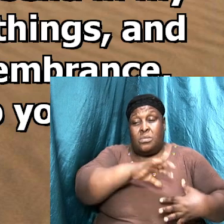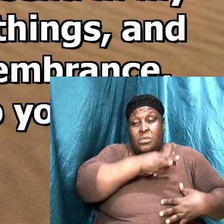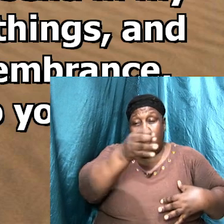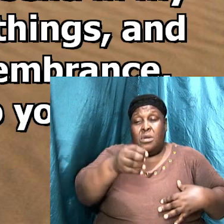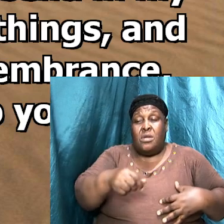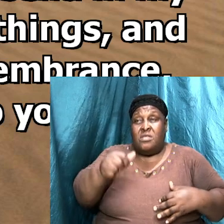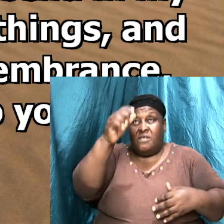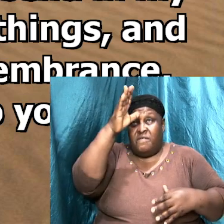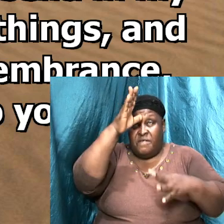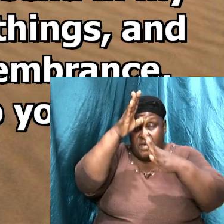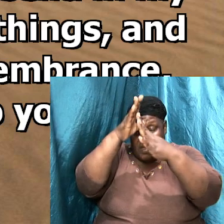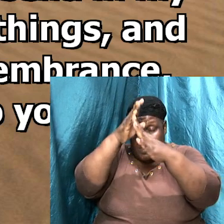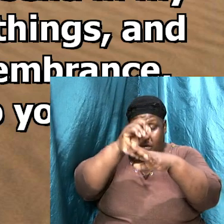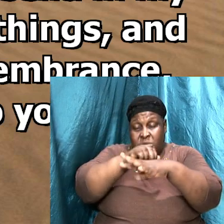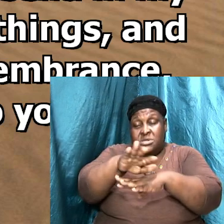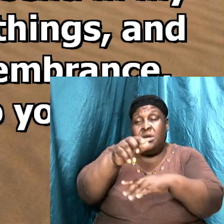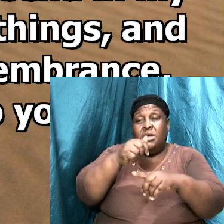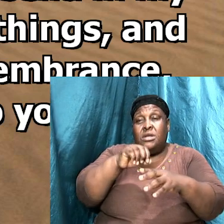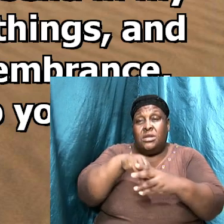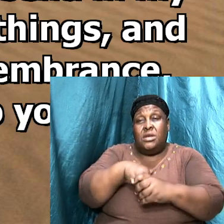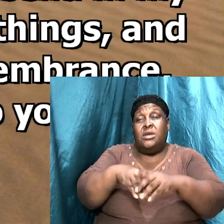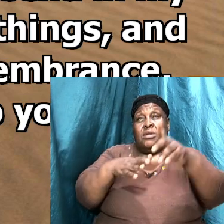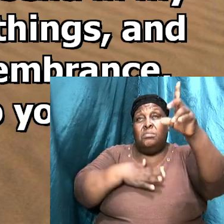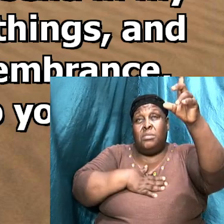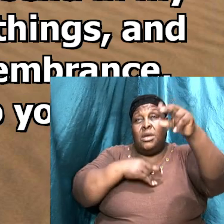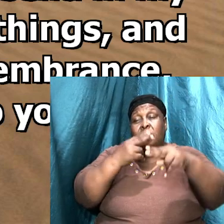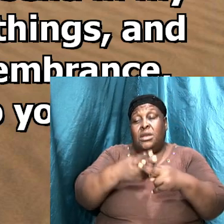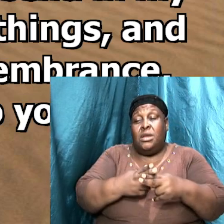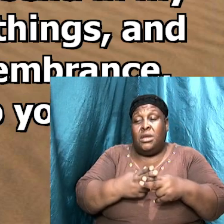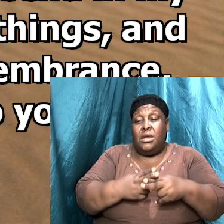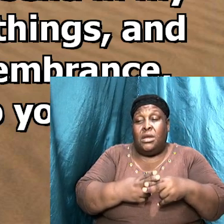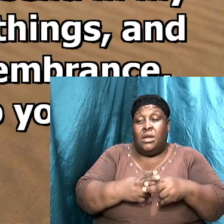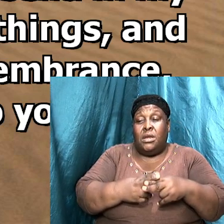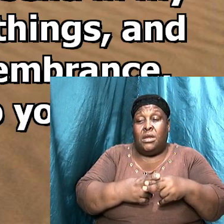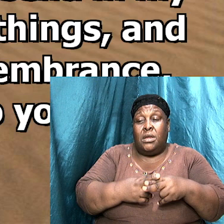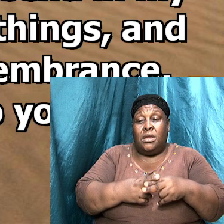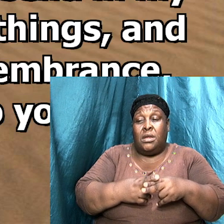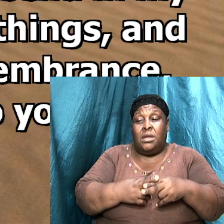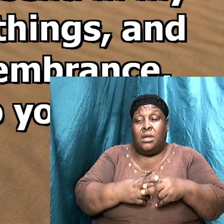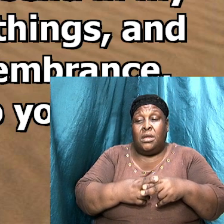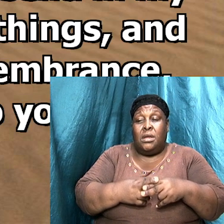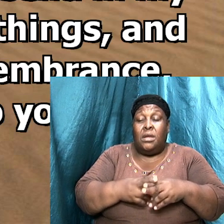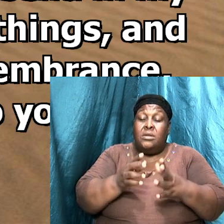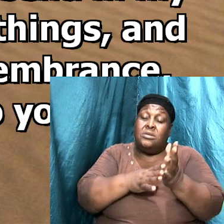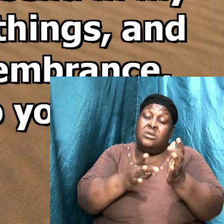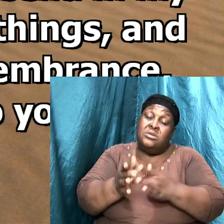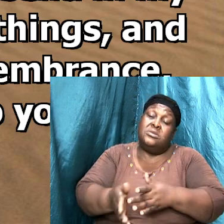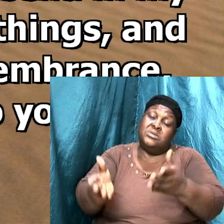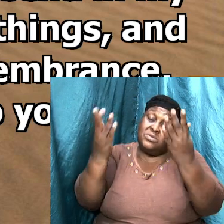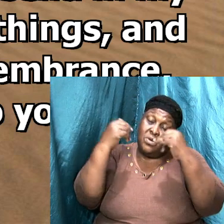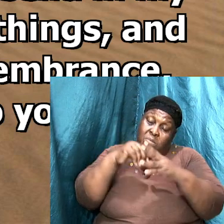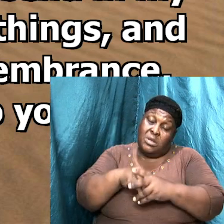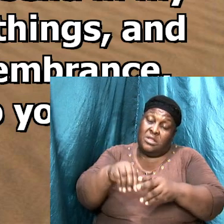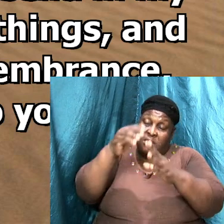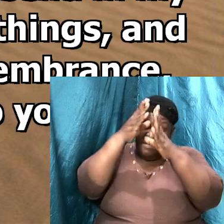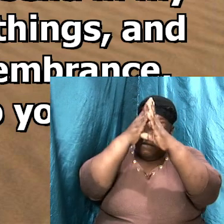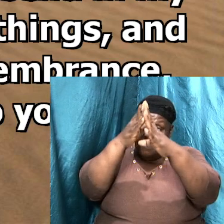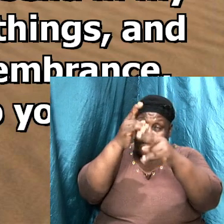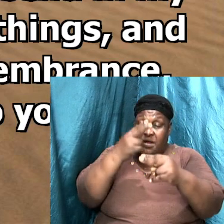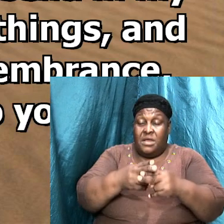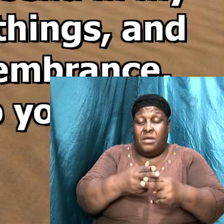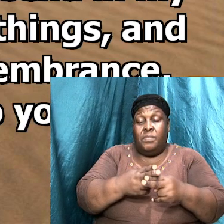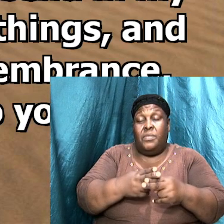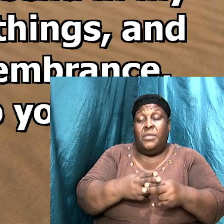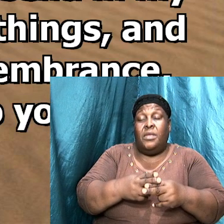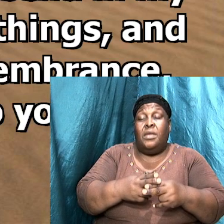Father will send in what? My name, I will know Jesus' name already. And the Comforter, Jesus come in his Father's name. And the Comforter